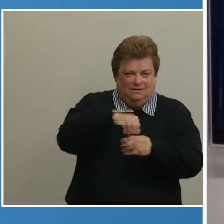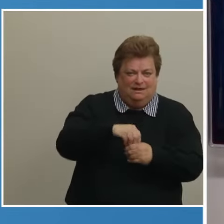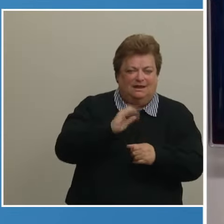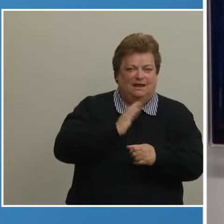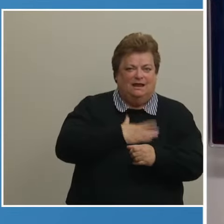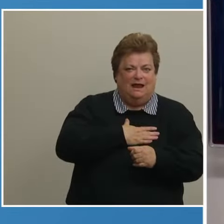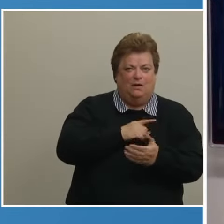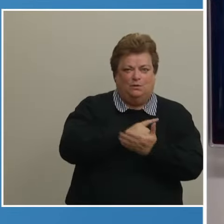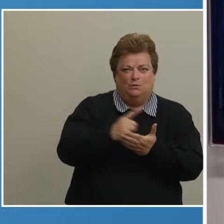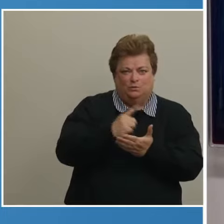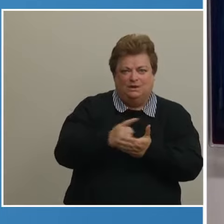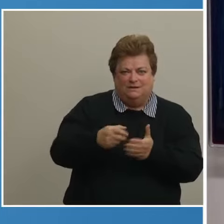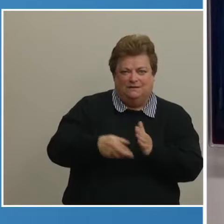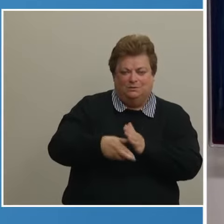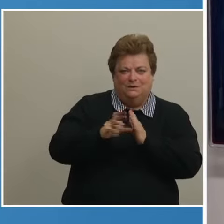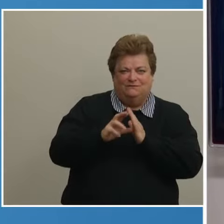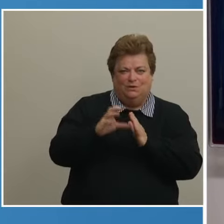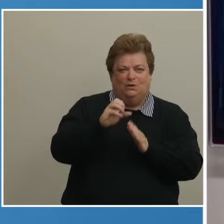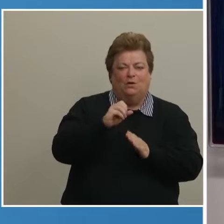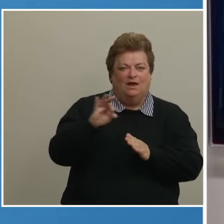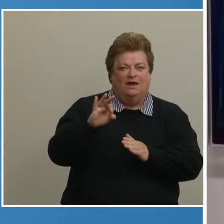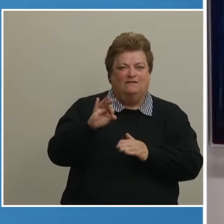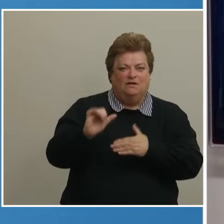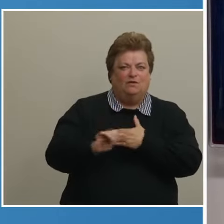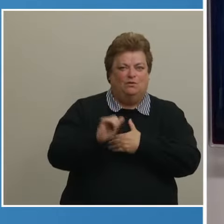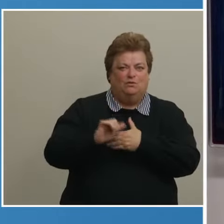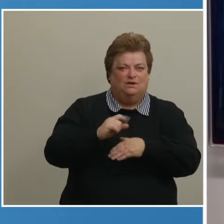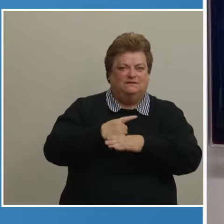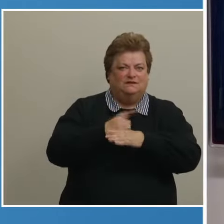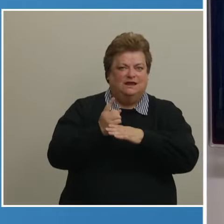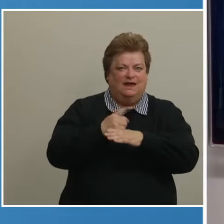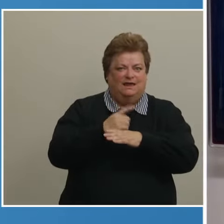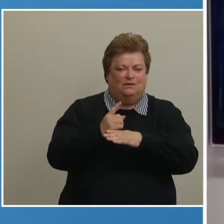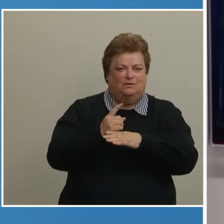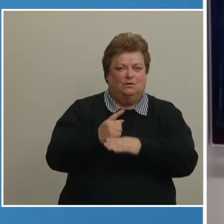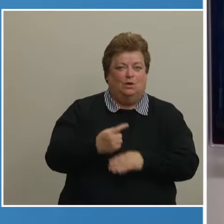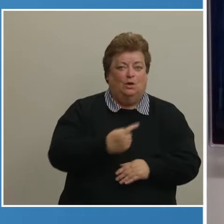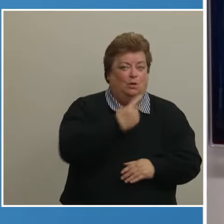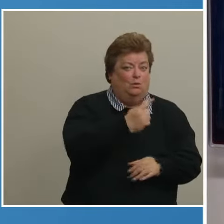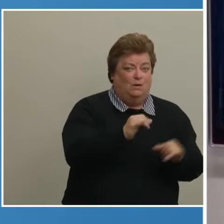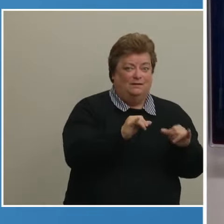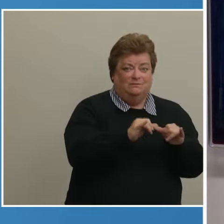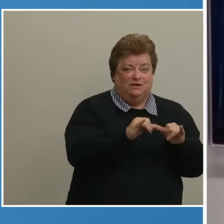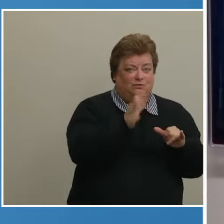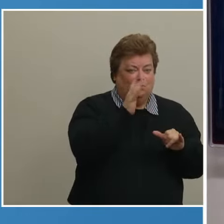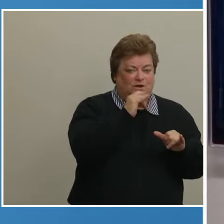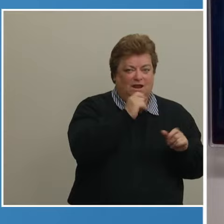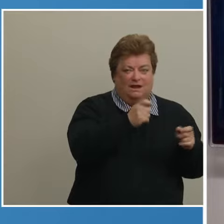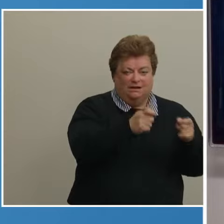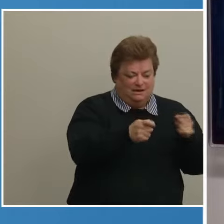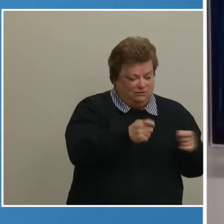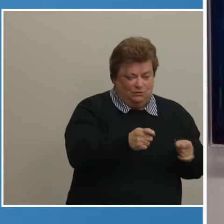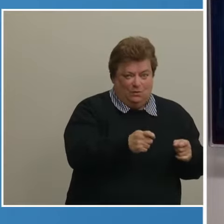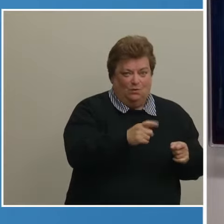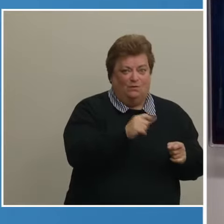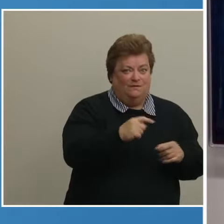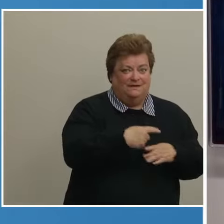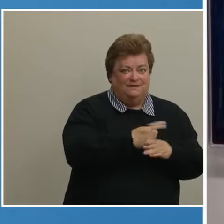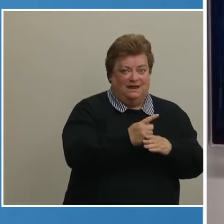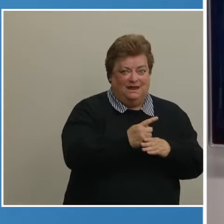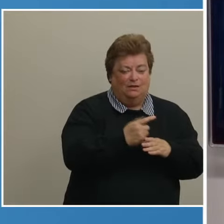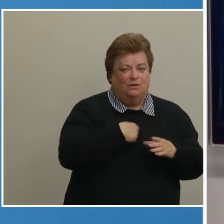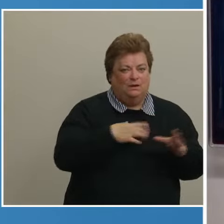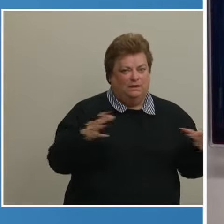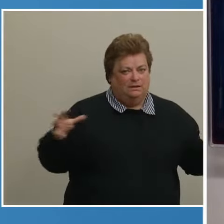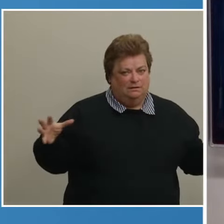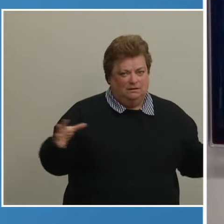review of COVID-19 risk dial. One metric does not control the position of the dial. All factors are